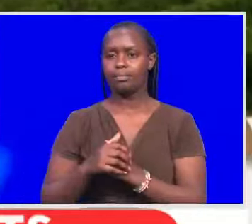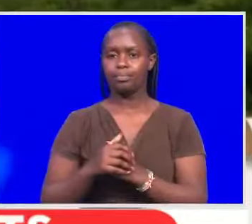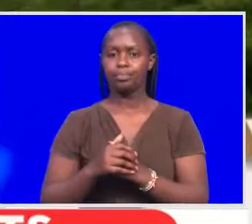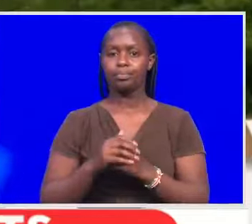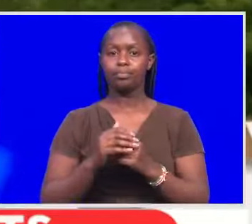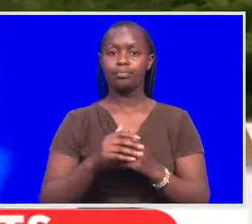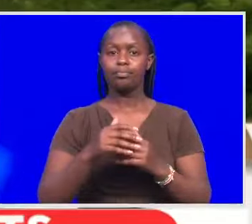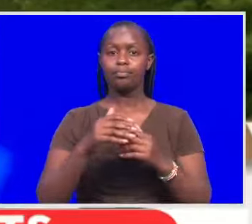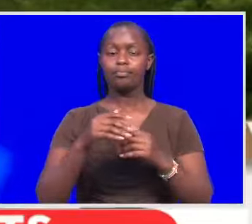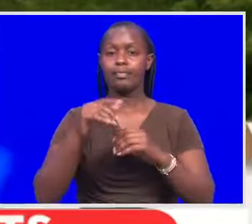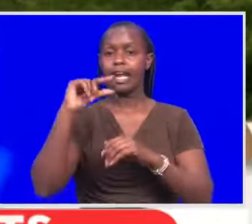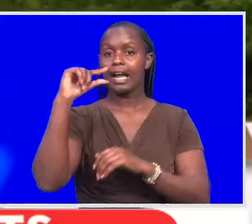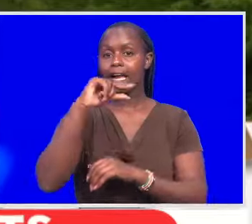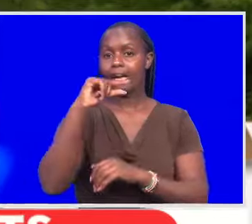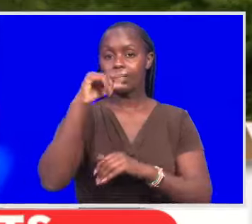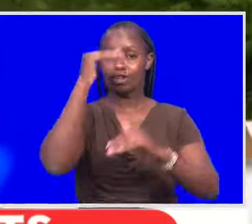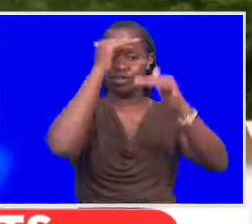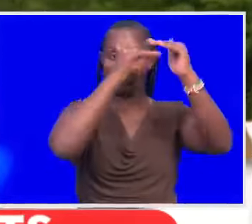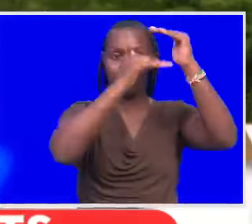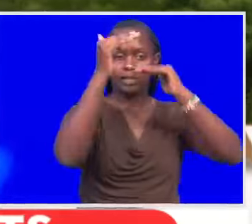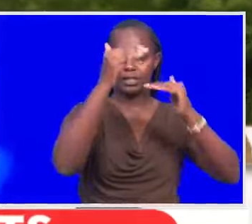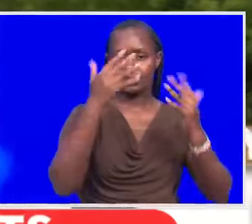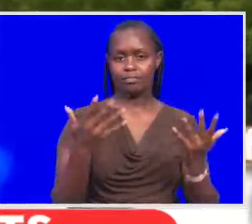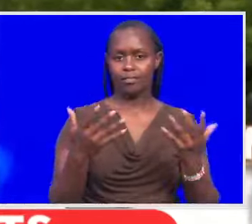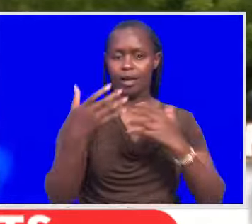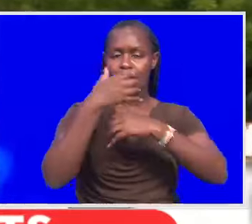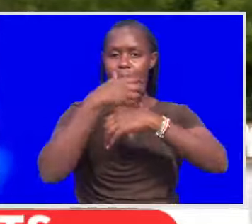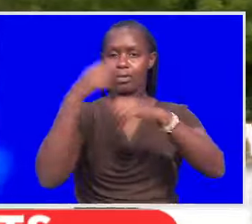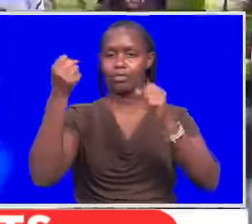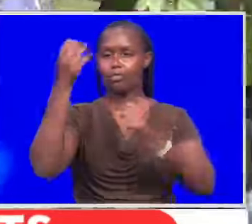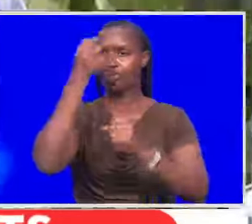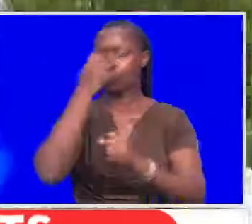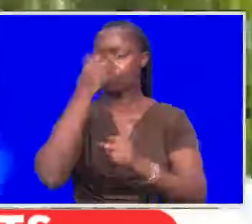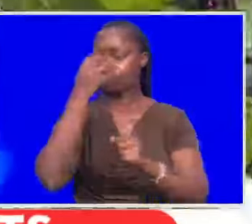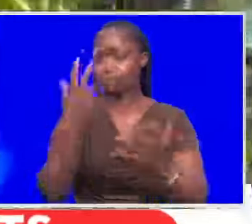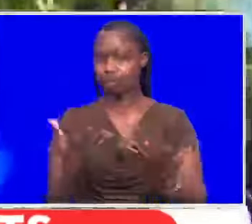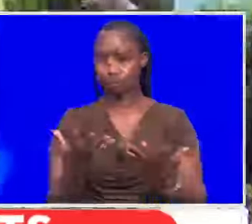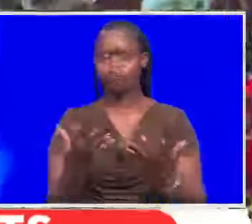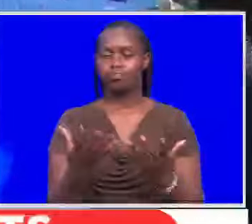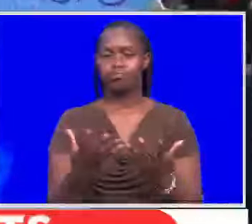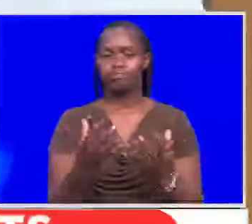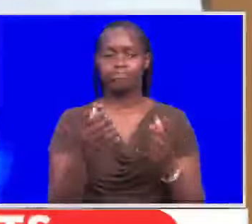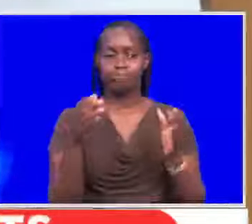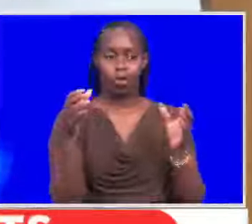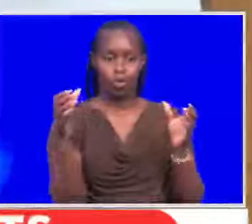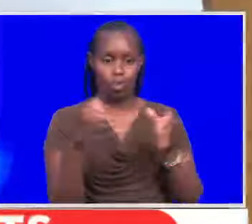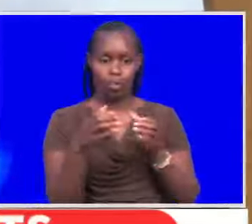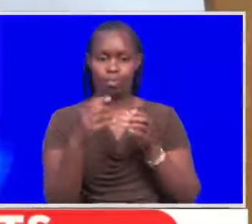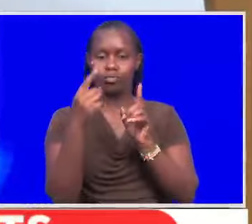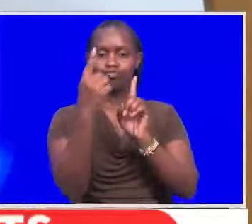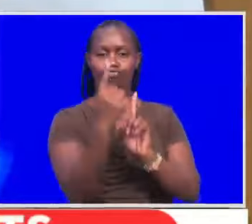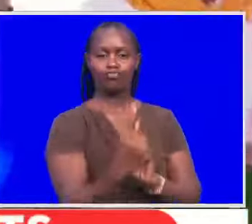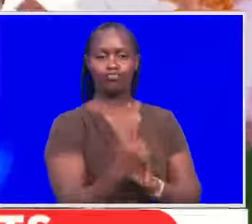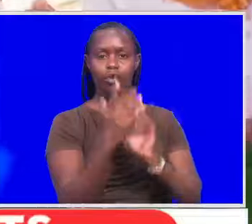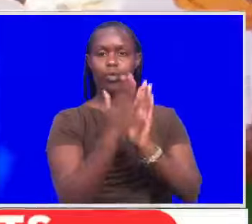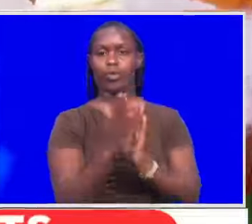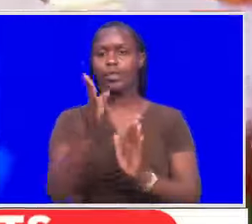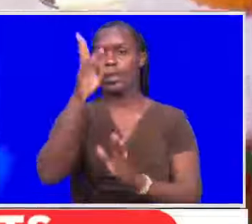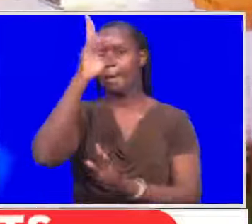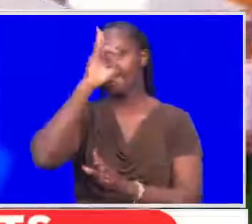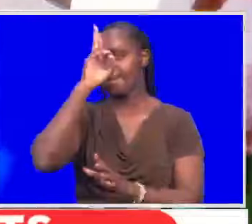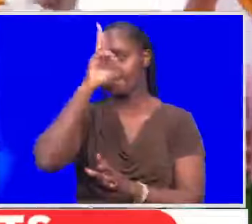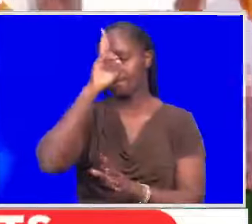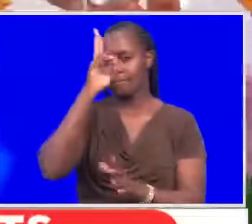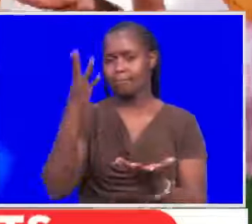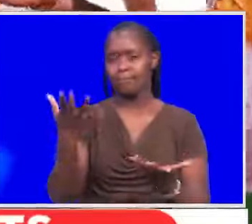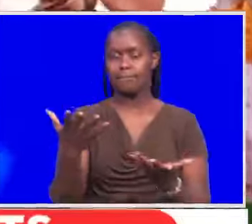Outside the Garissa University, President William Ruto's motorcade met by a group of protesters gathered by the roadside